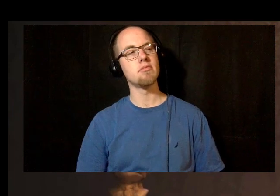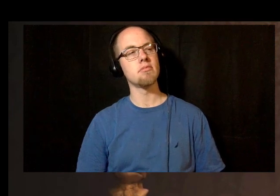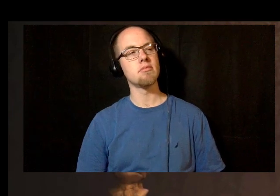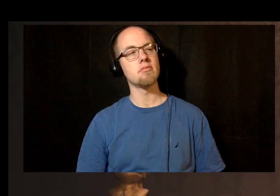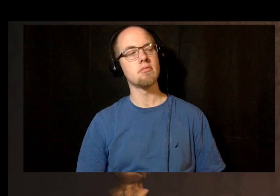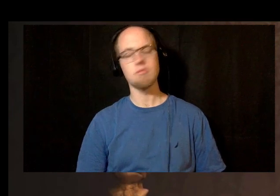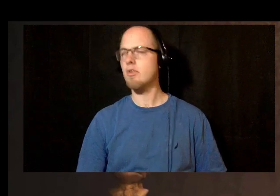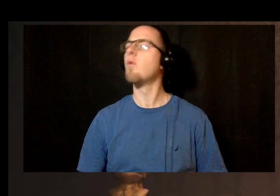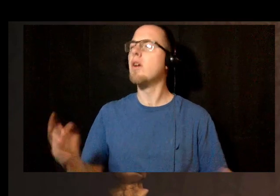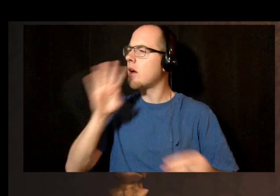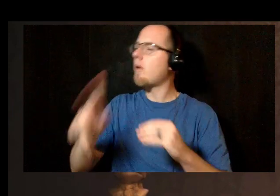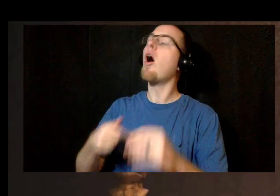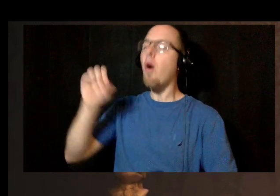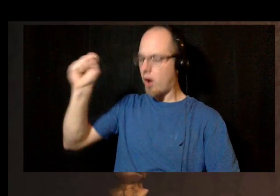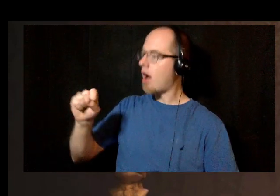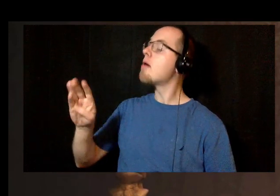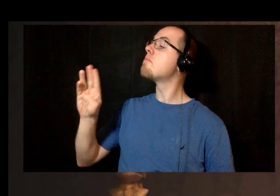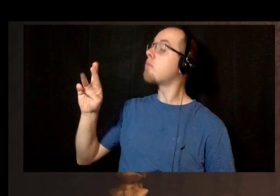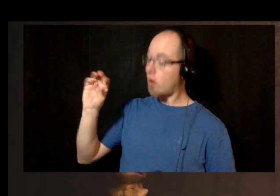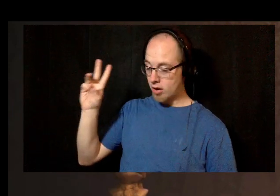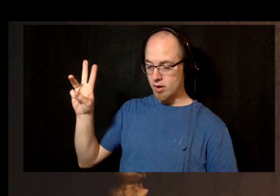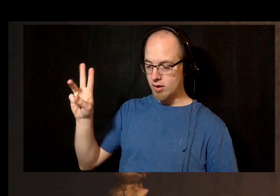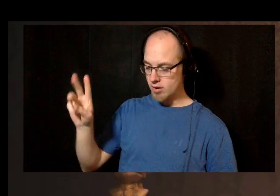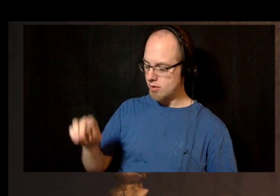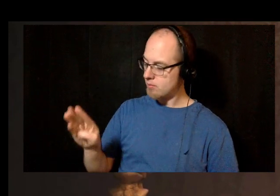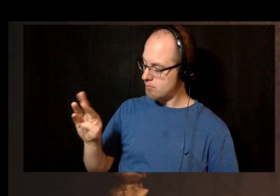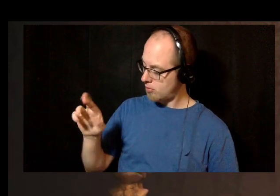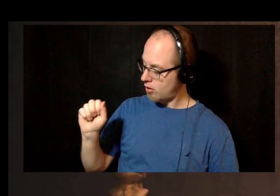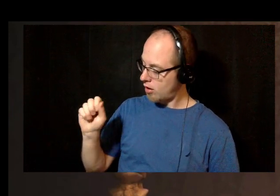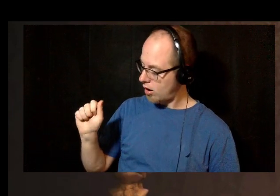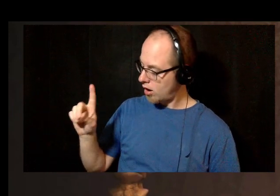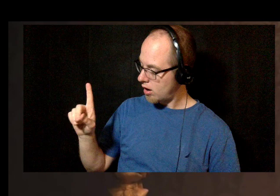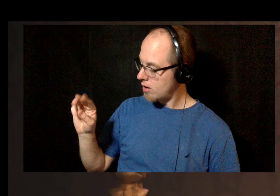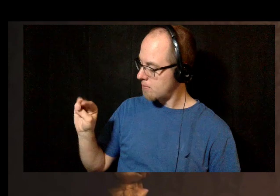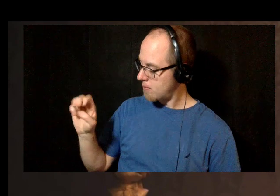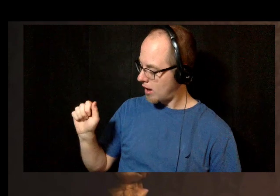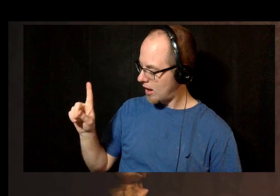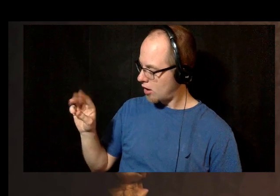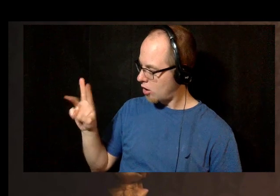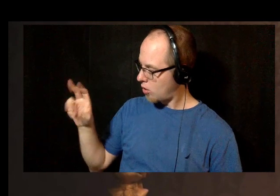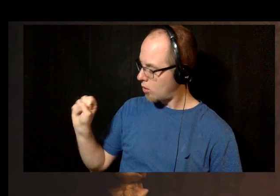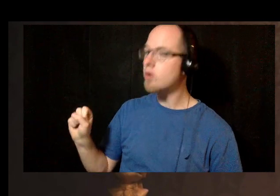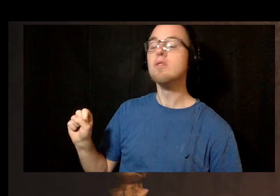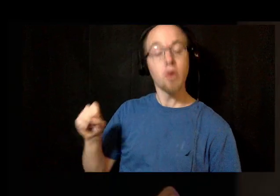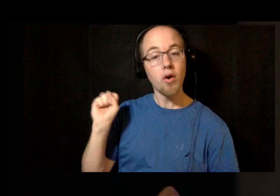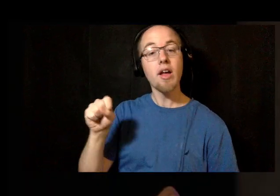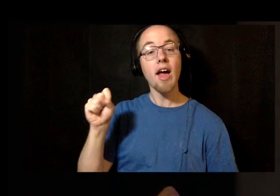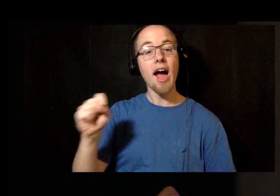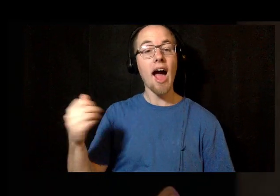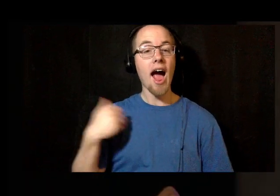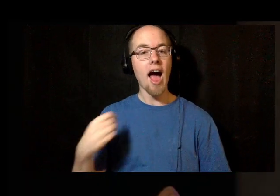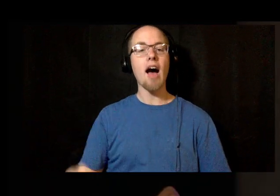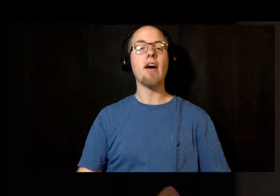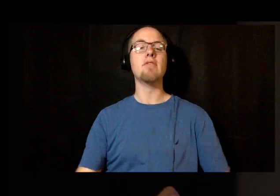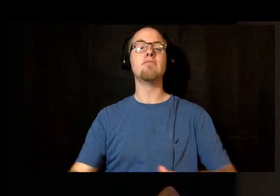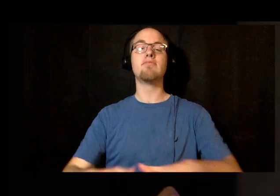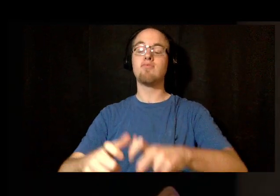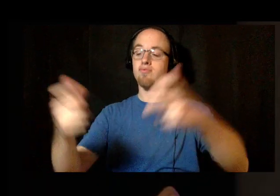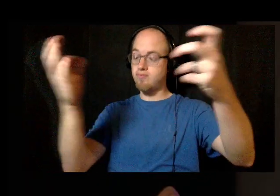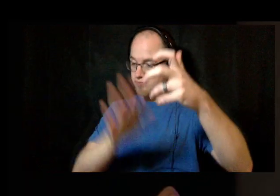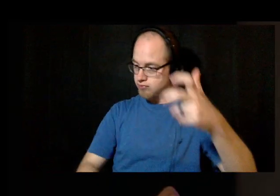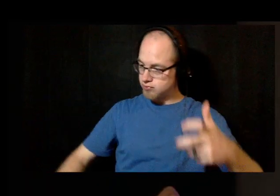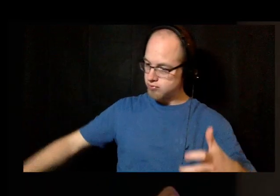What was I talking about? Oh, Broady. Yeah, Broadmeadows. It's a good name, Broadmeadows. Like, it makes sense. There was an expanse of just fucking